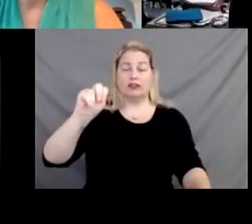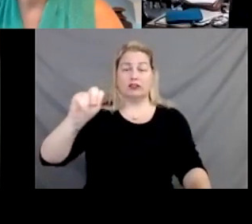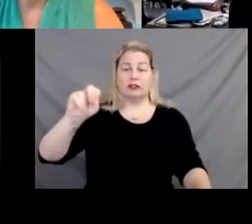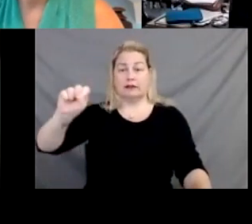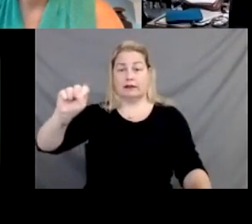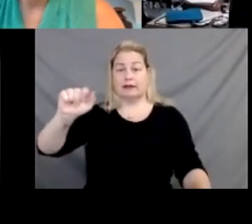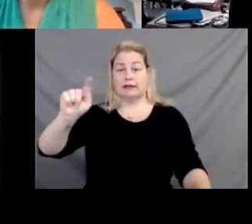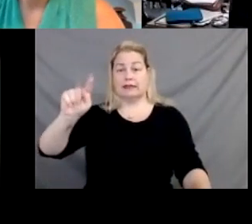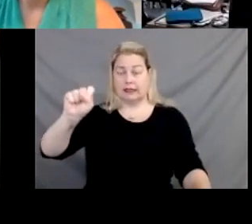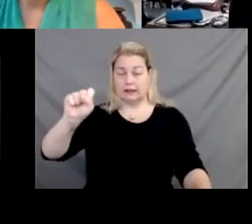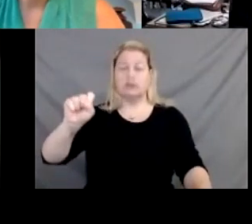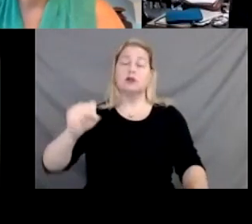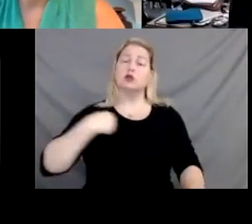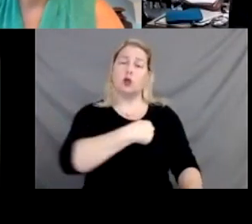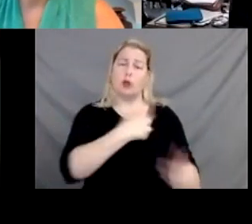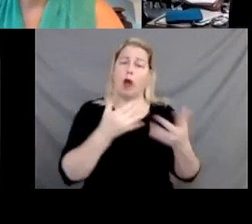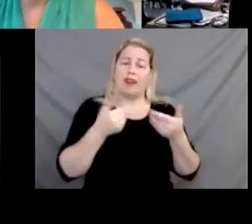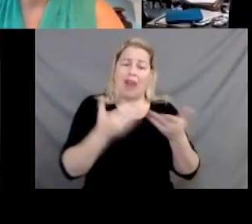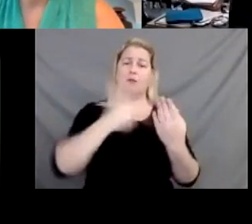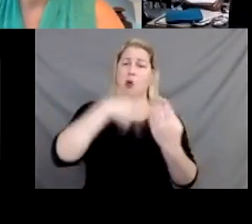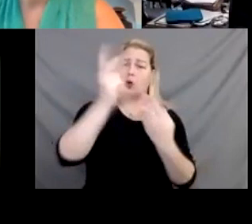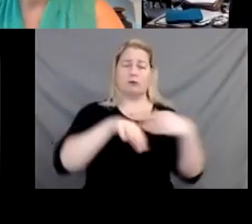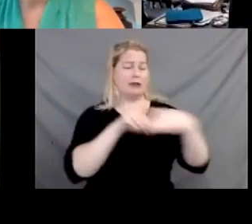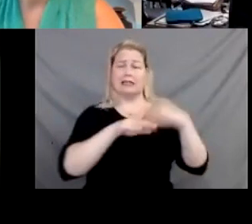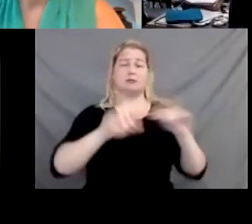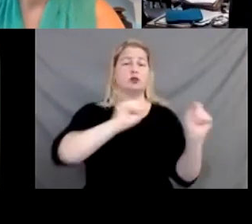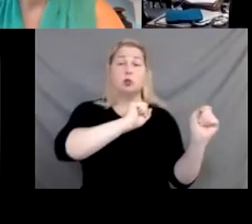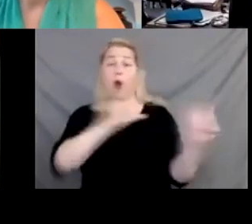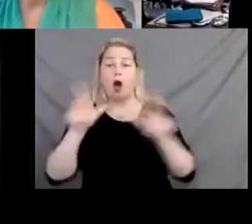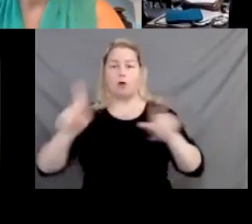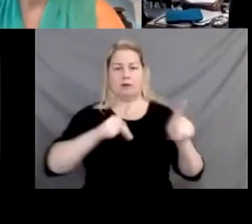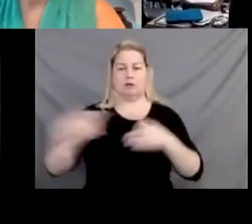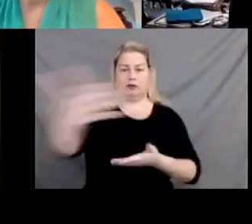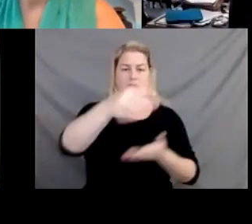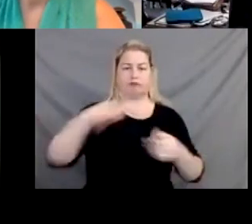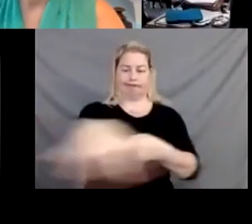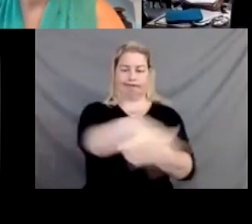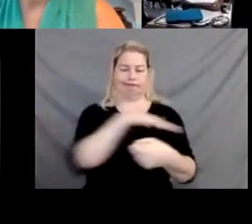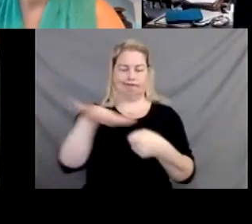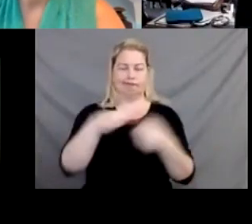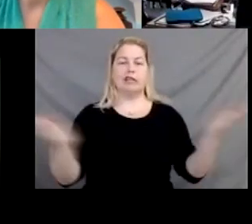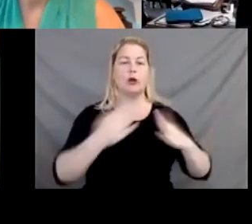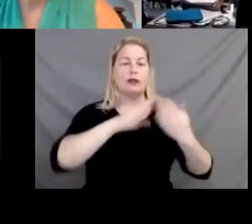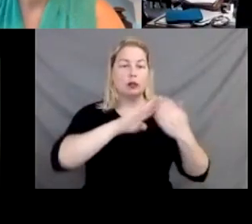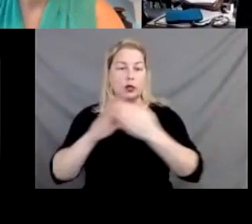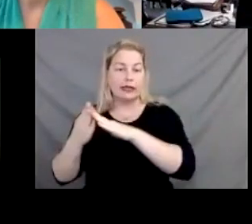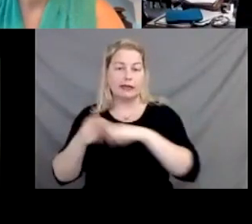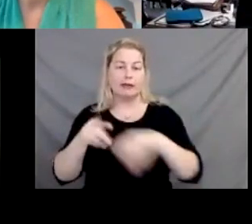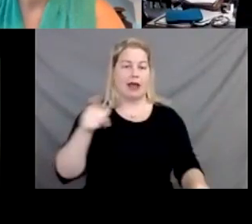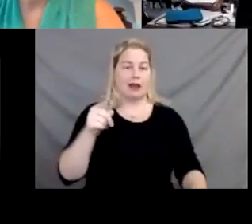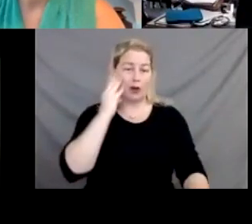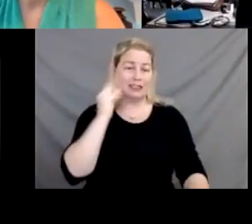would be accessible to all of our neighbors, all of the members of our community that are suffering from the